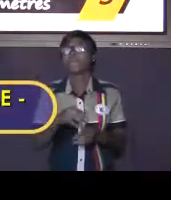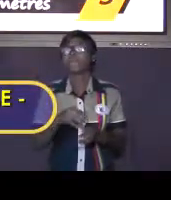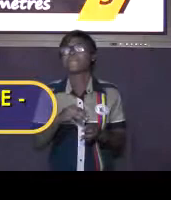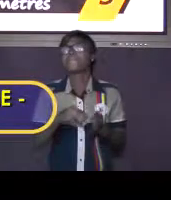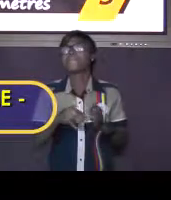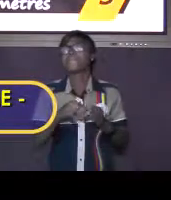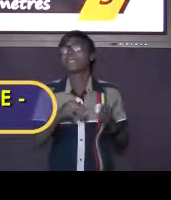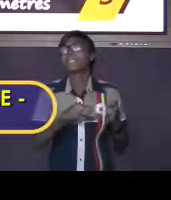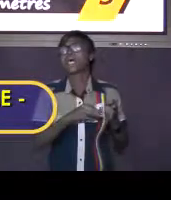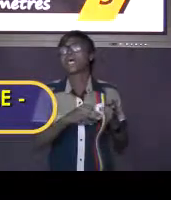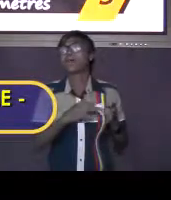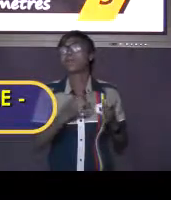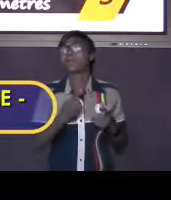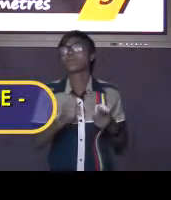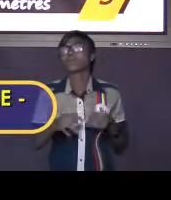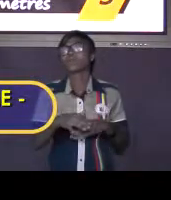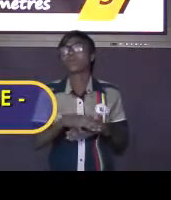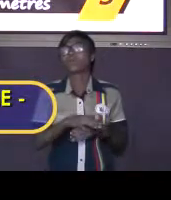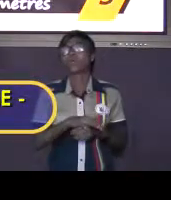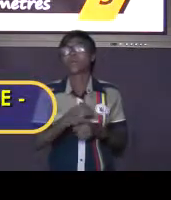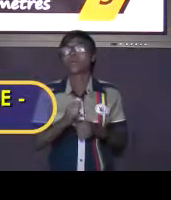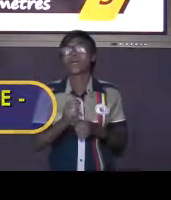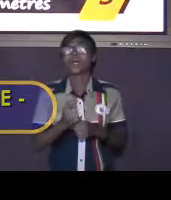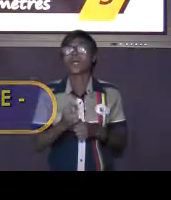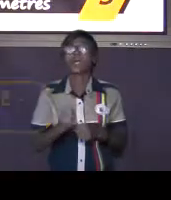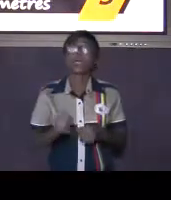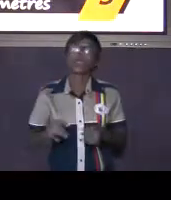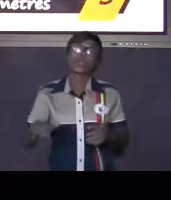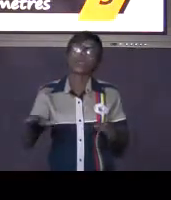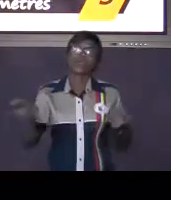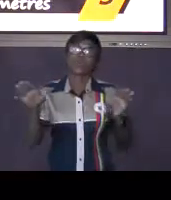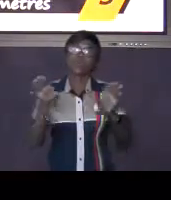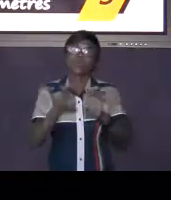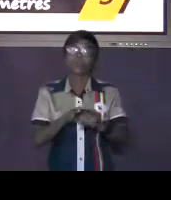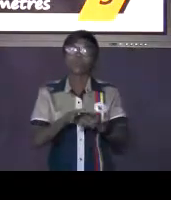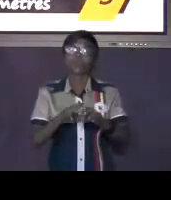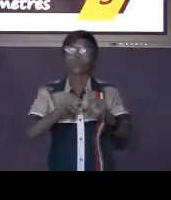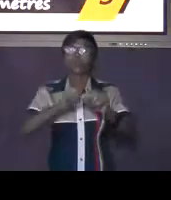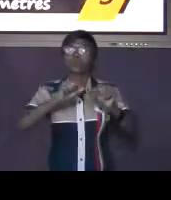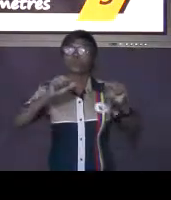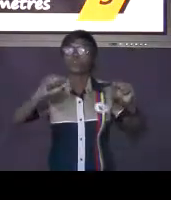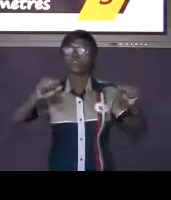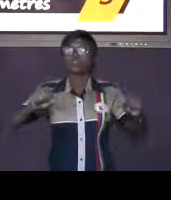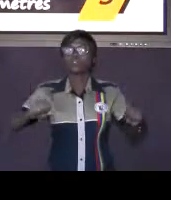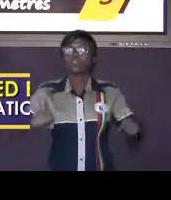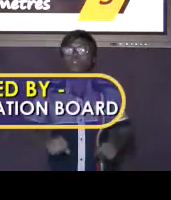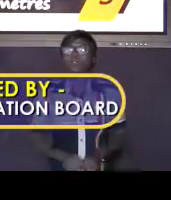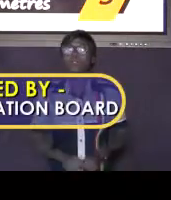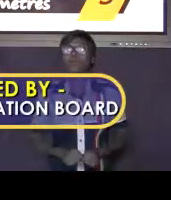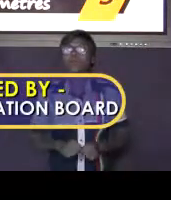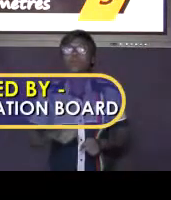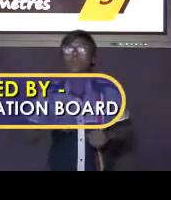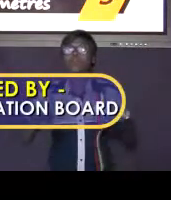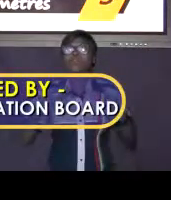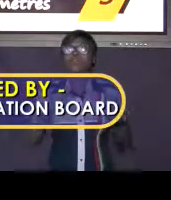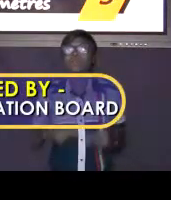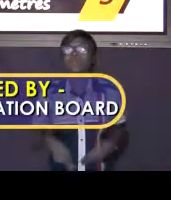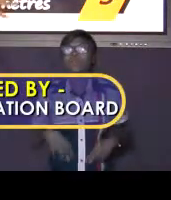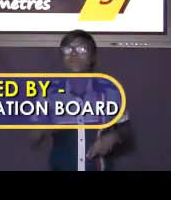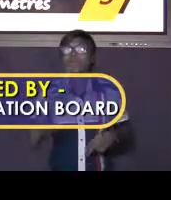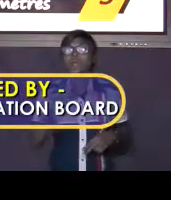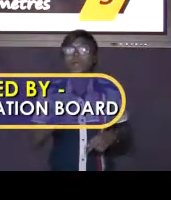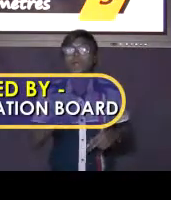area is the total space covered by a closed shape. Now in real life, human beings are more concerned with the